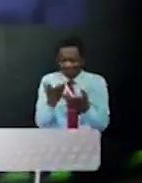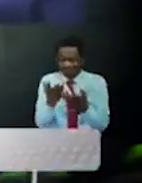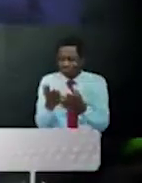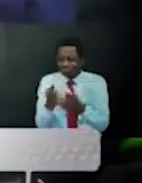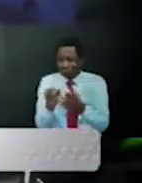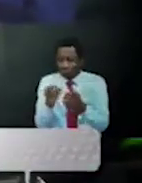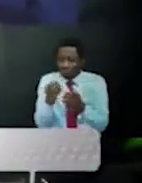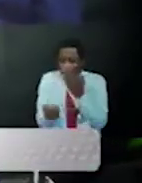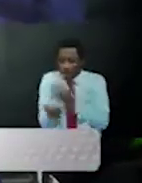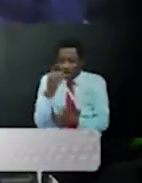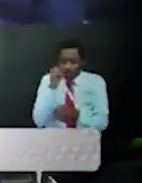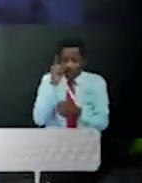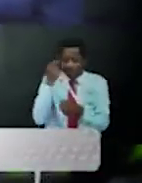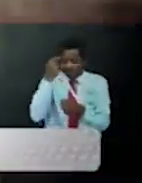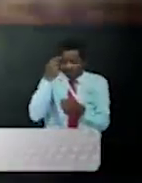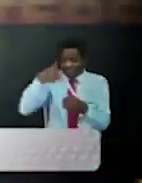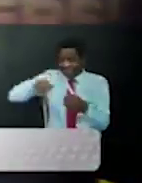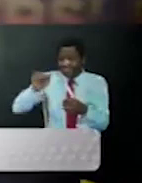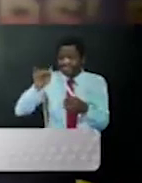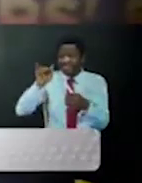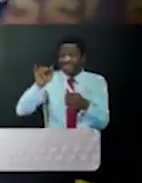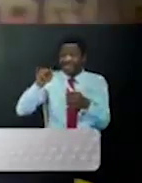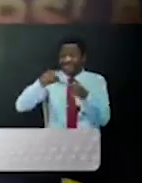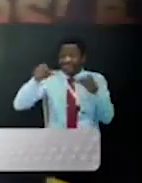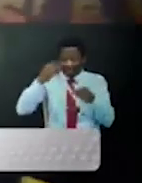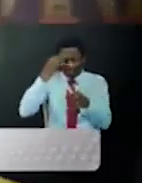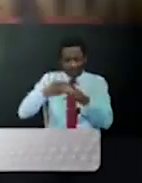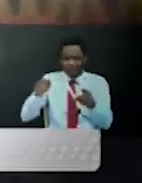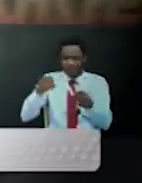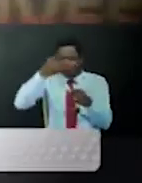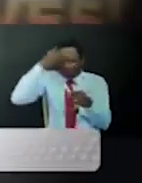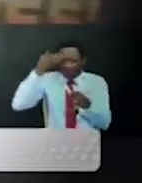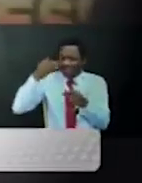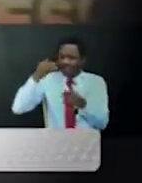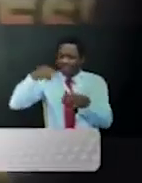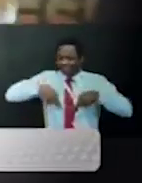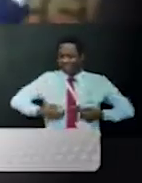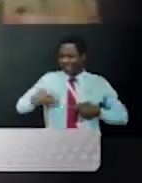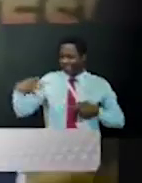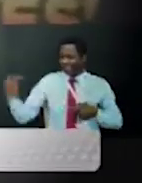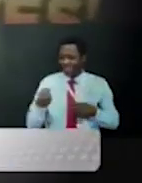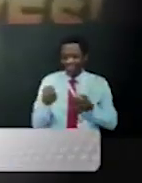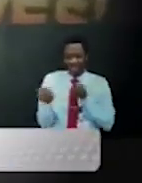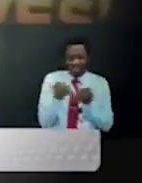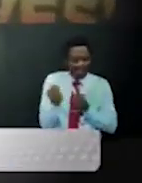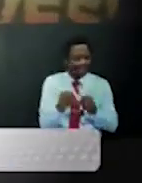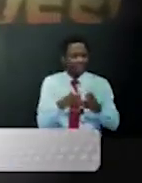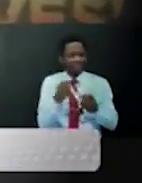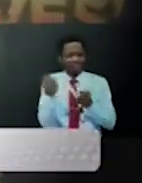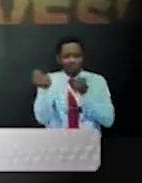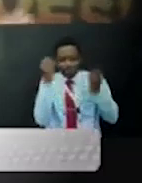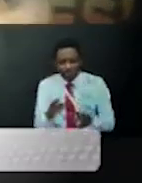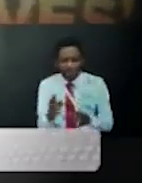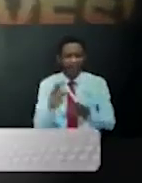You see how it will be like. So you don't have the pickup. Now that we collect our vehicle, and then you have to jump into your car, and